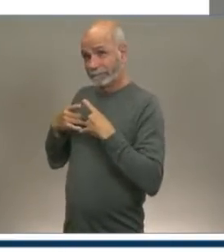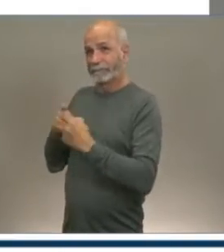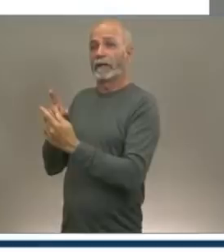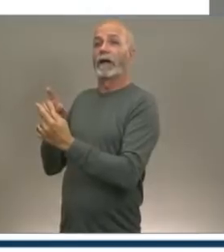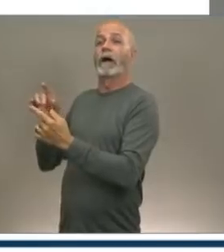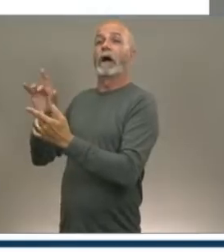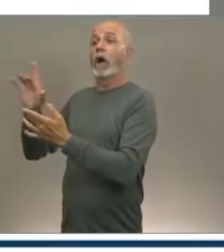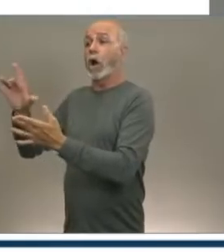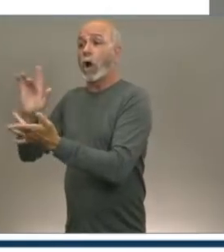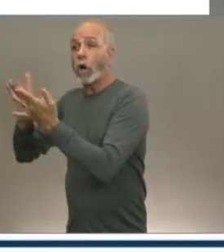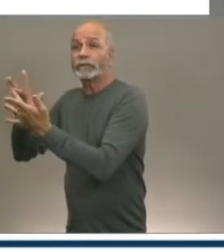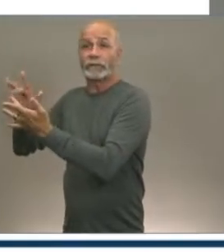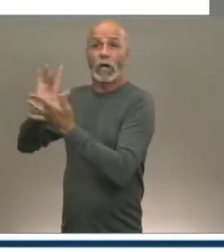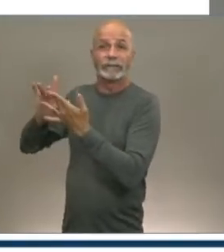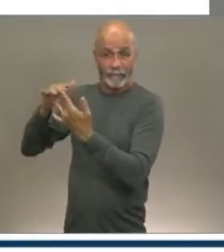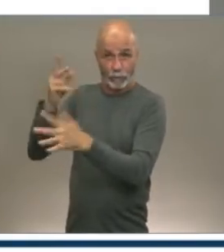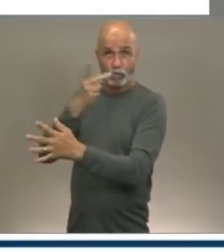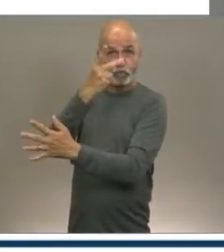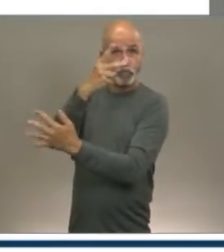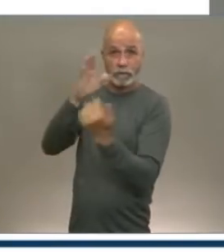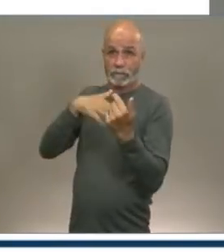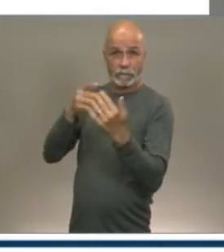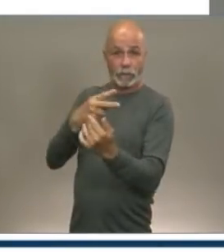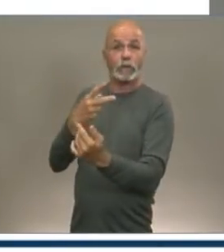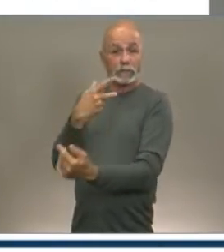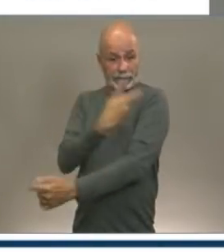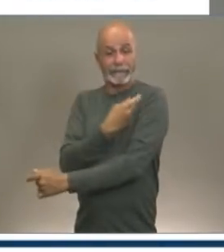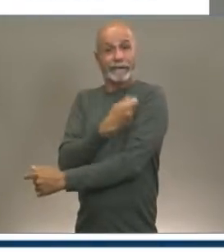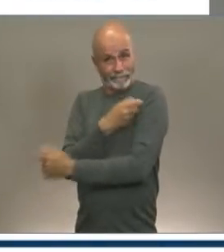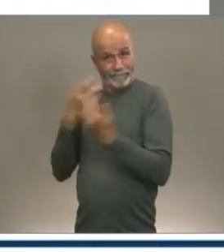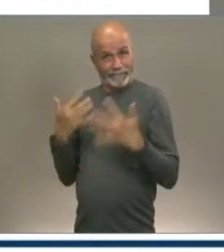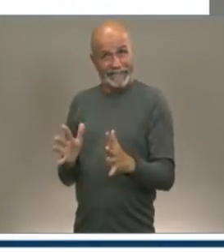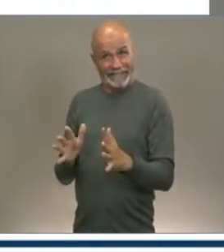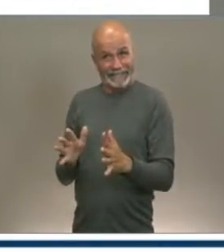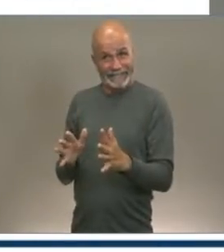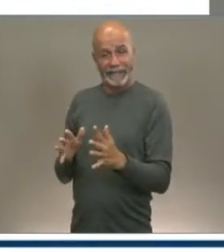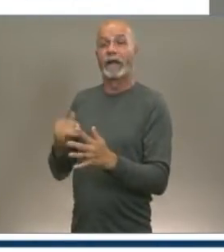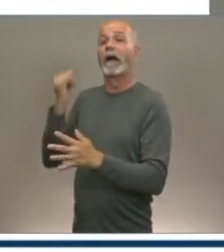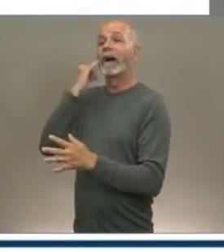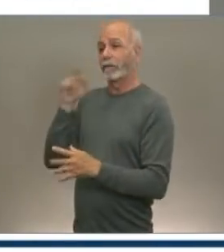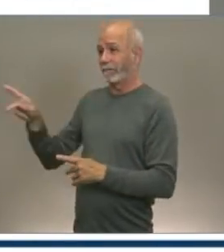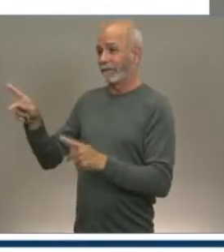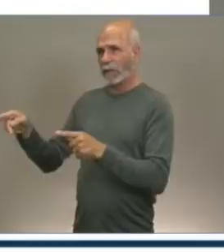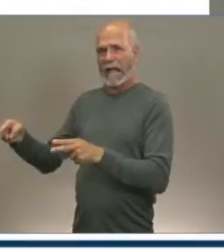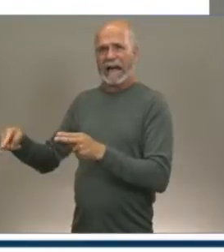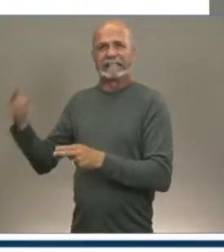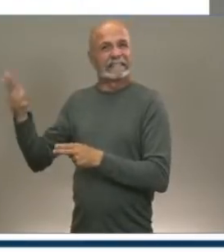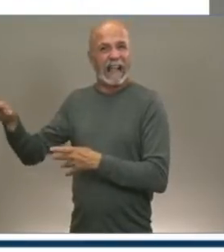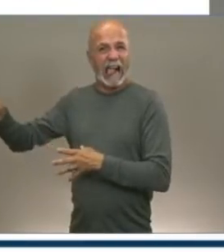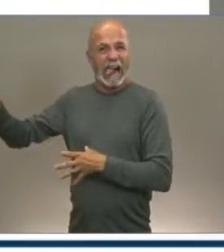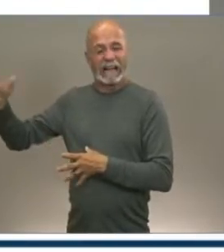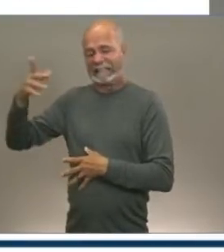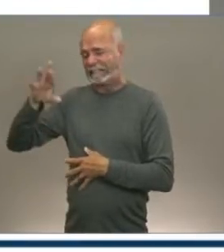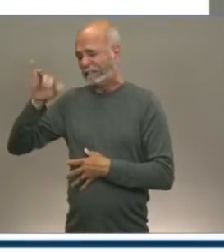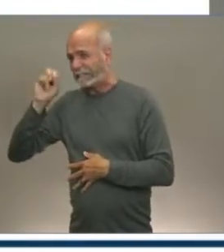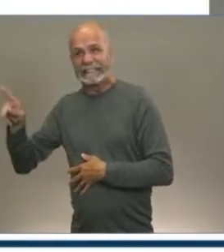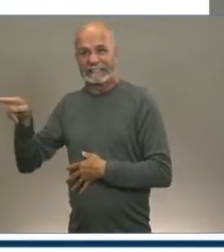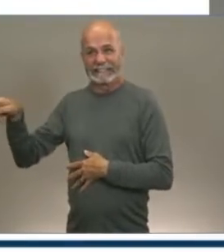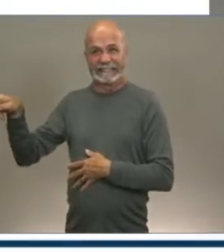of vaccine, even if you're a high risk contact, you're probably not going to have to